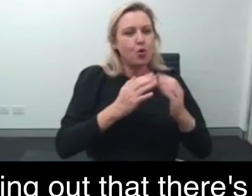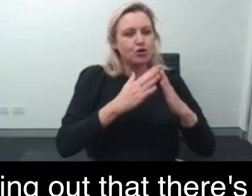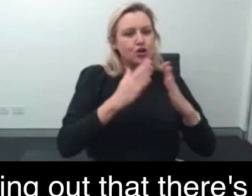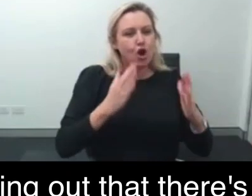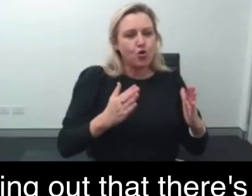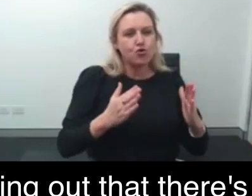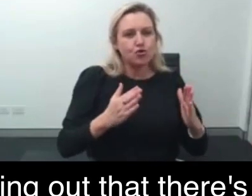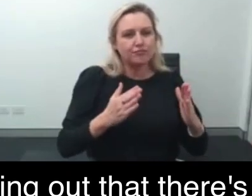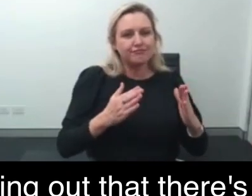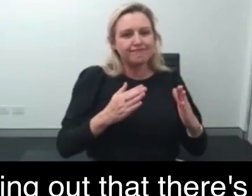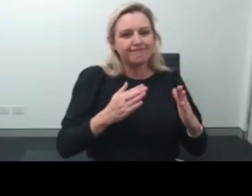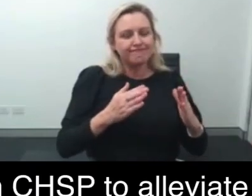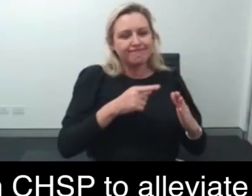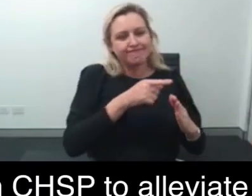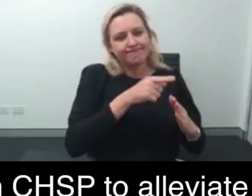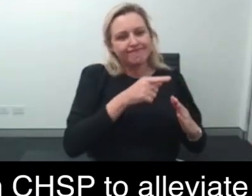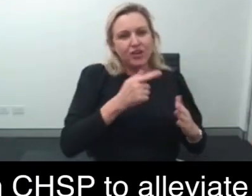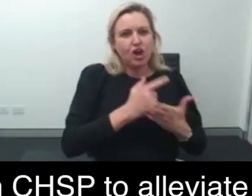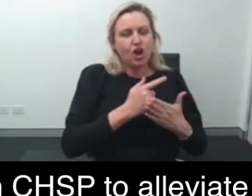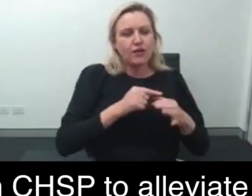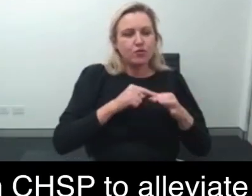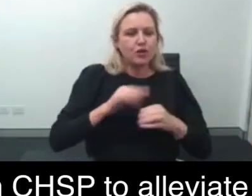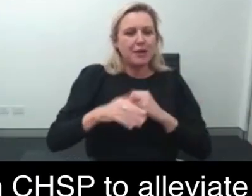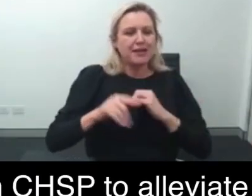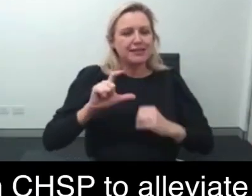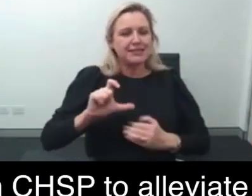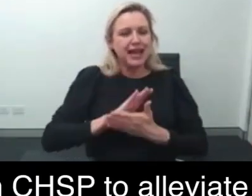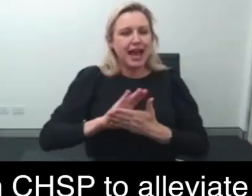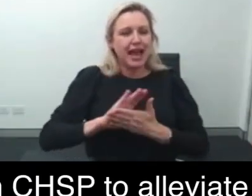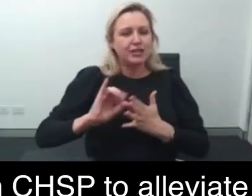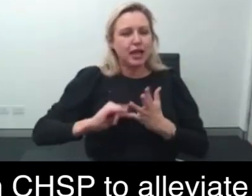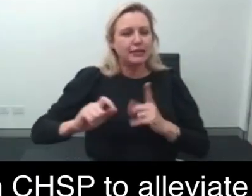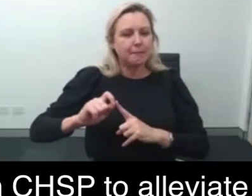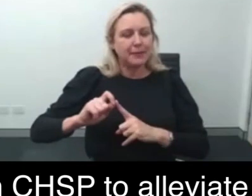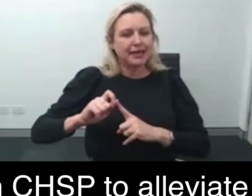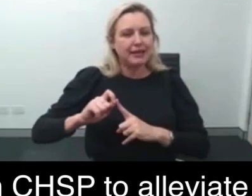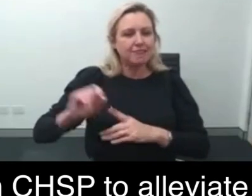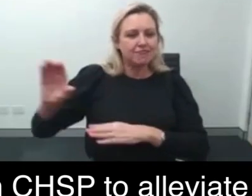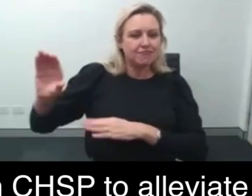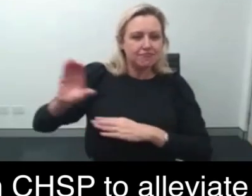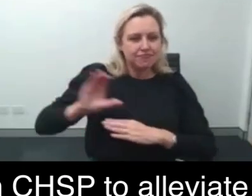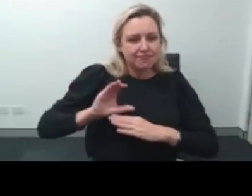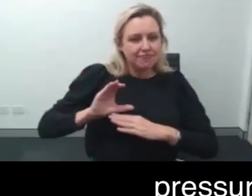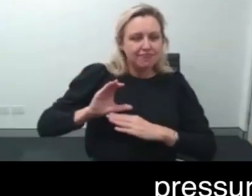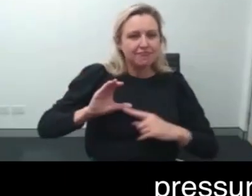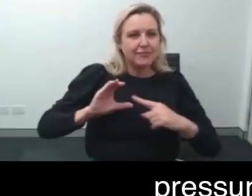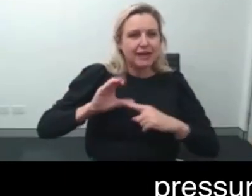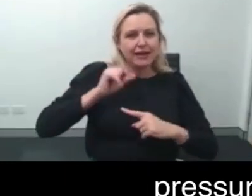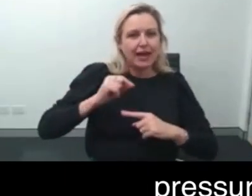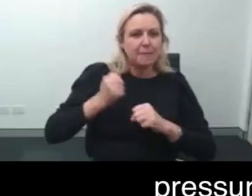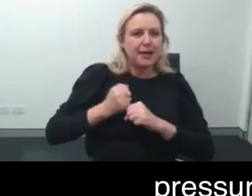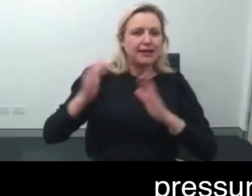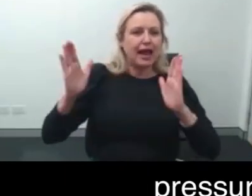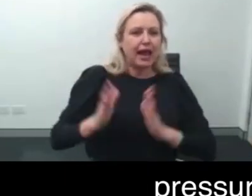there's questions around investment in CHSP to alleviate some of the demand side pressures out